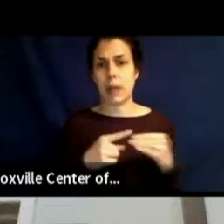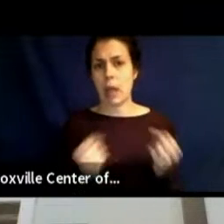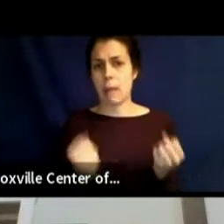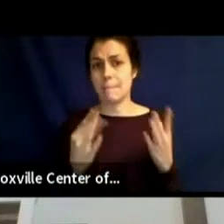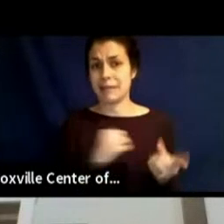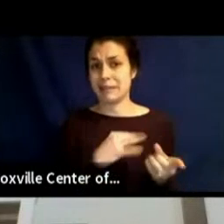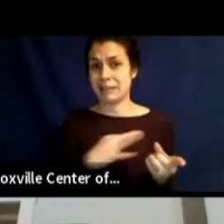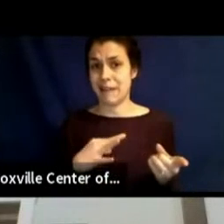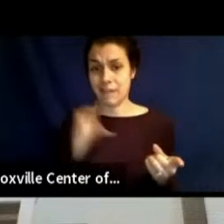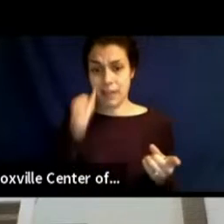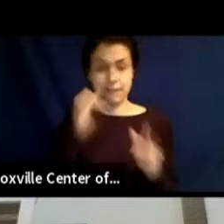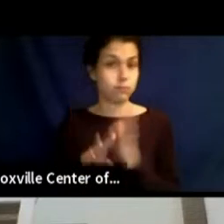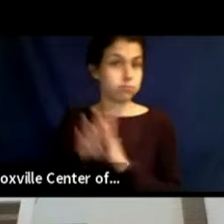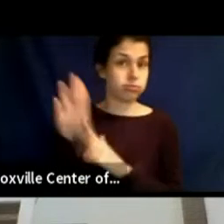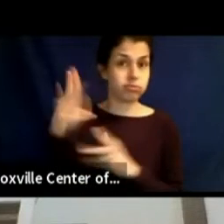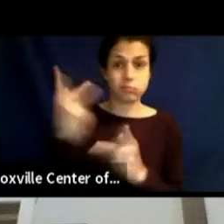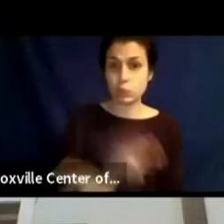surge.